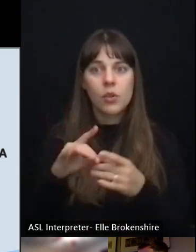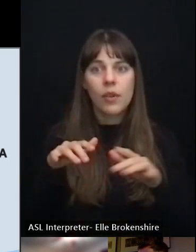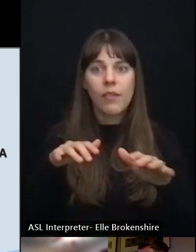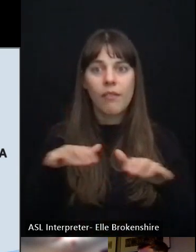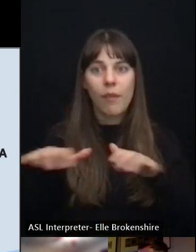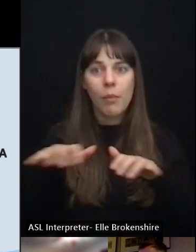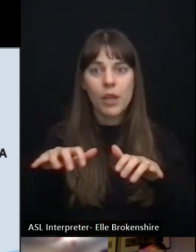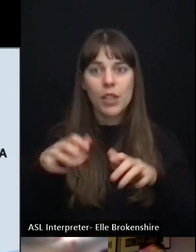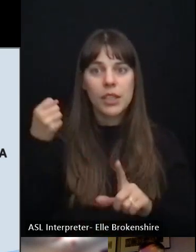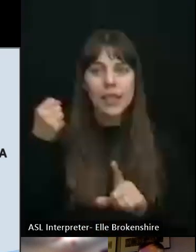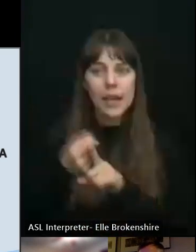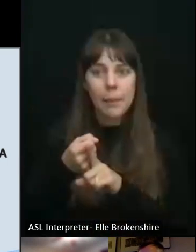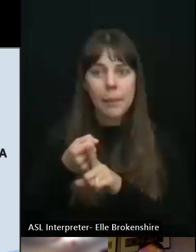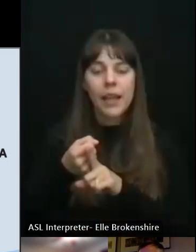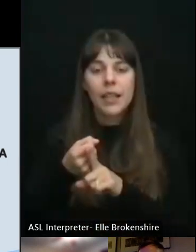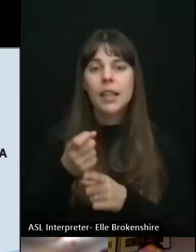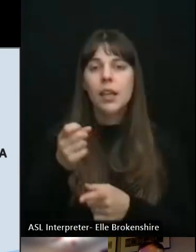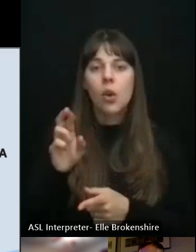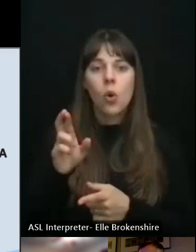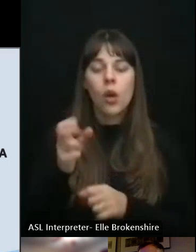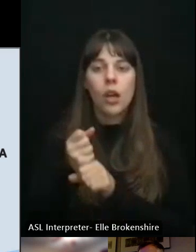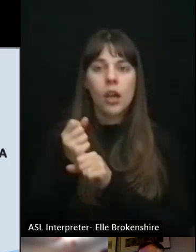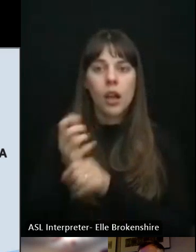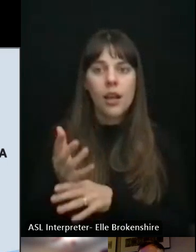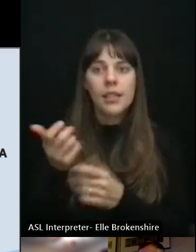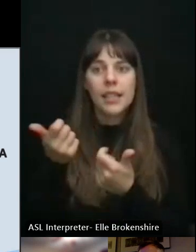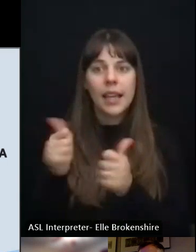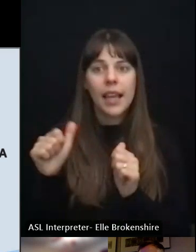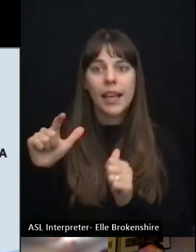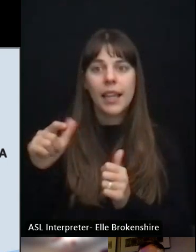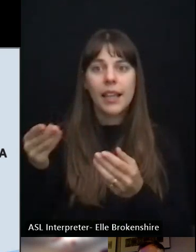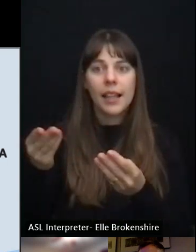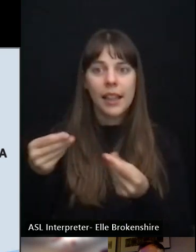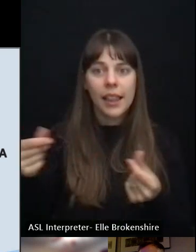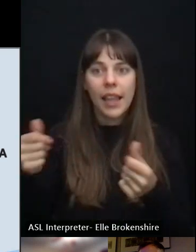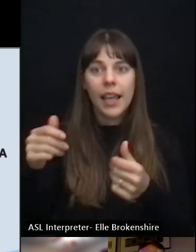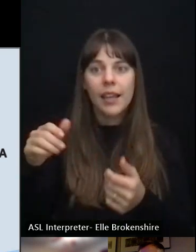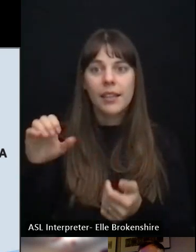vibrations impacting or contributing to any slides in the area.